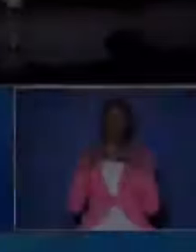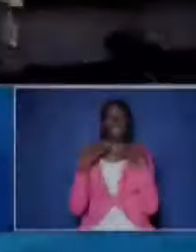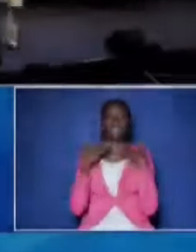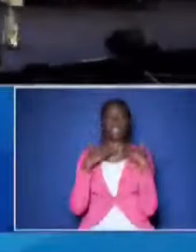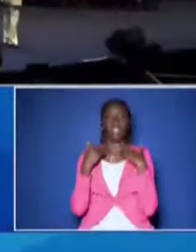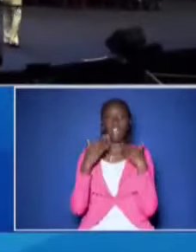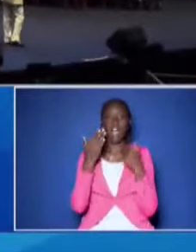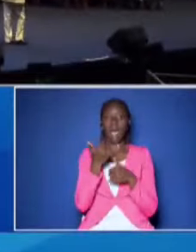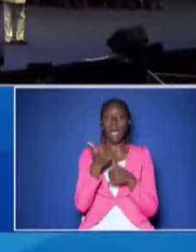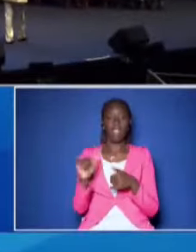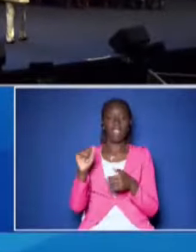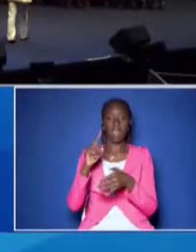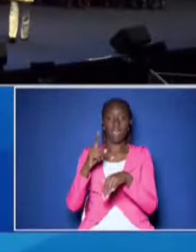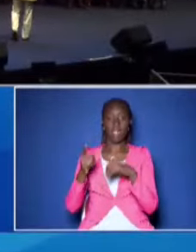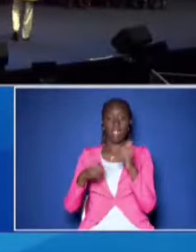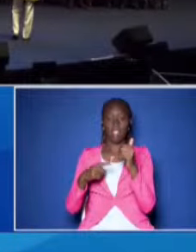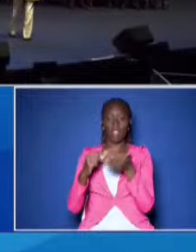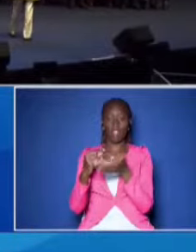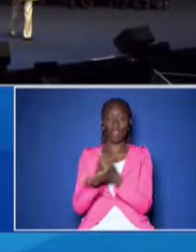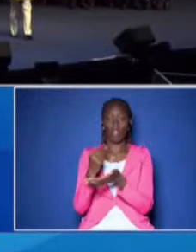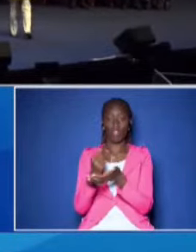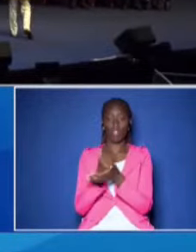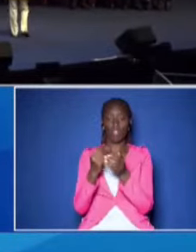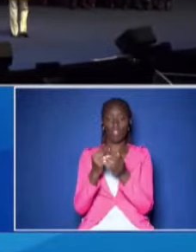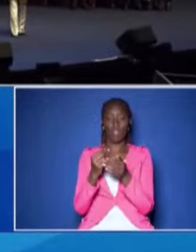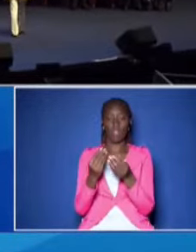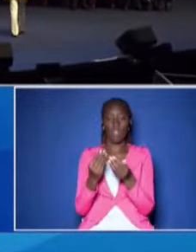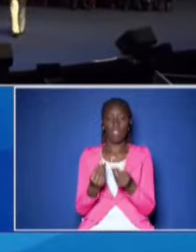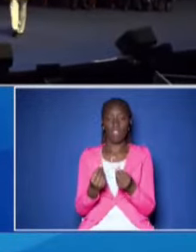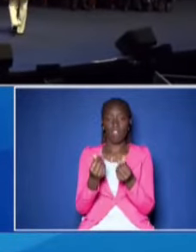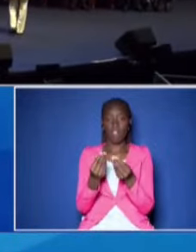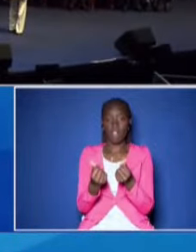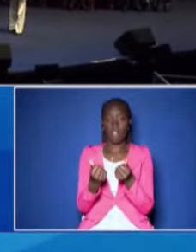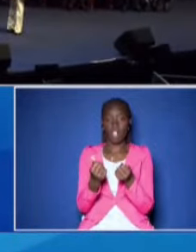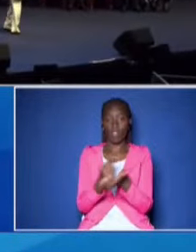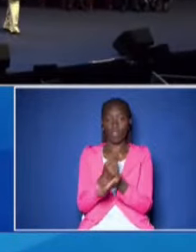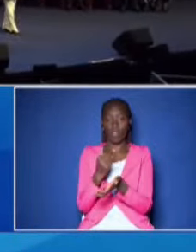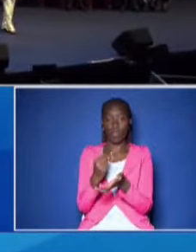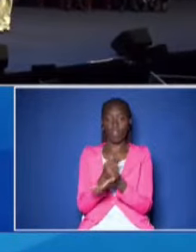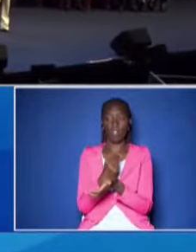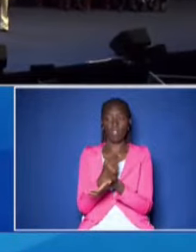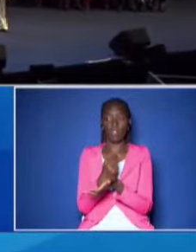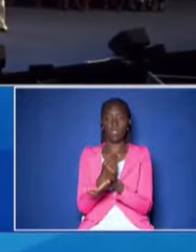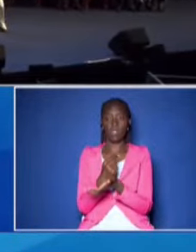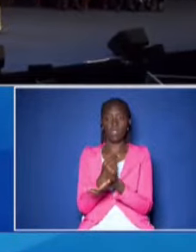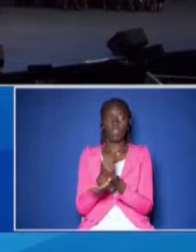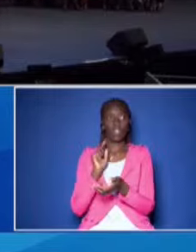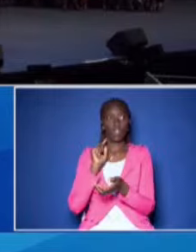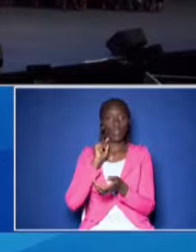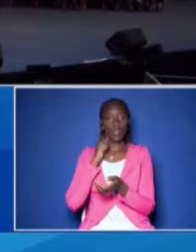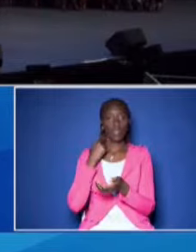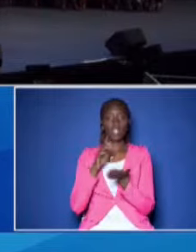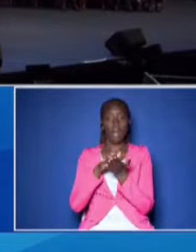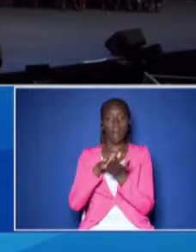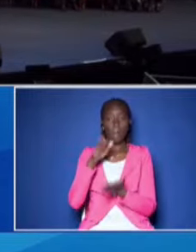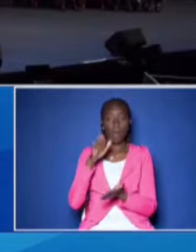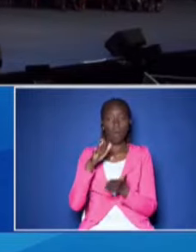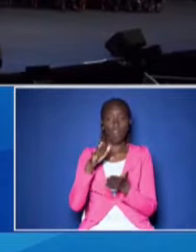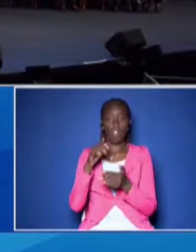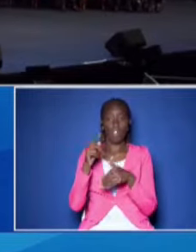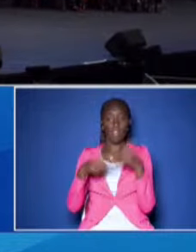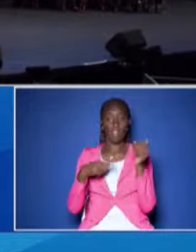they than gold a much fine gold sweeter also than